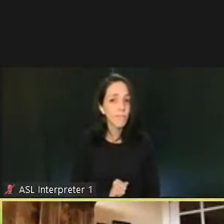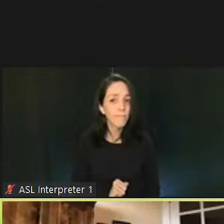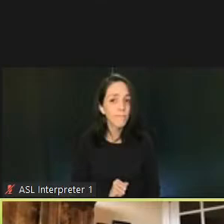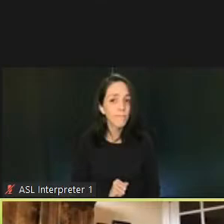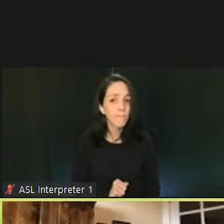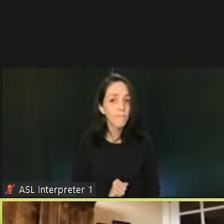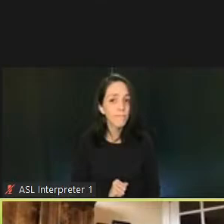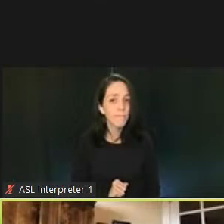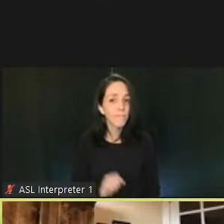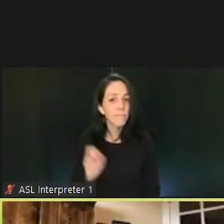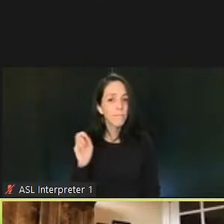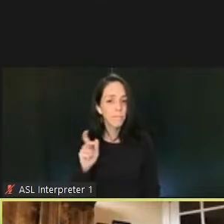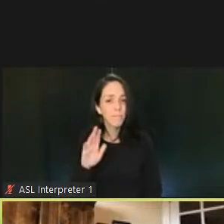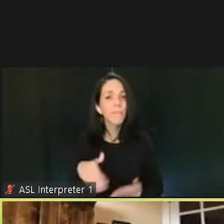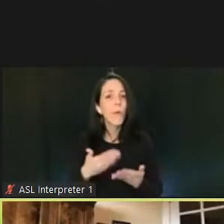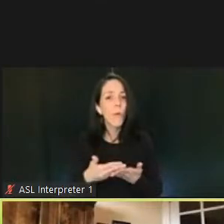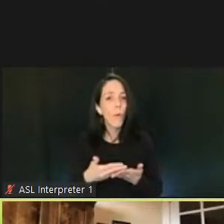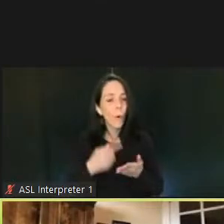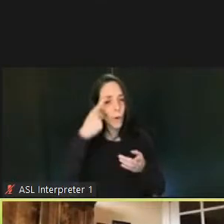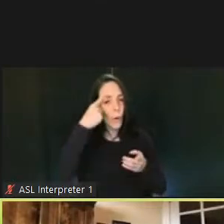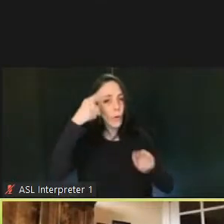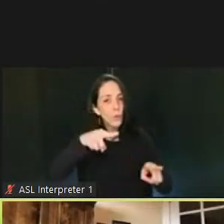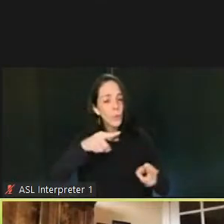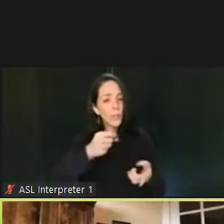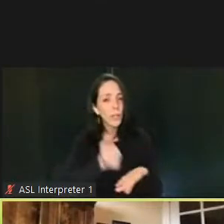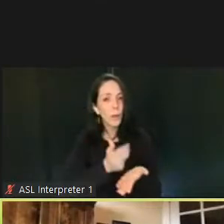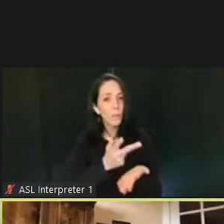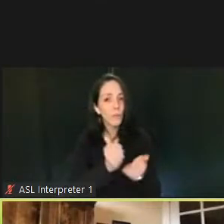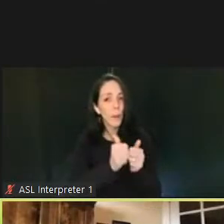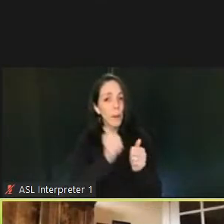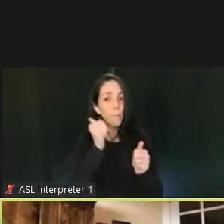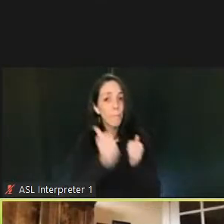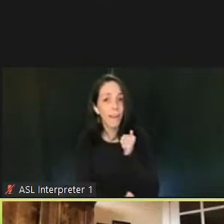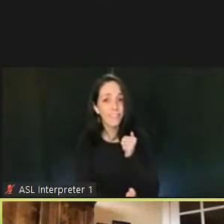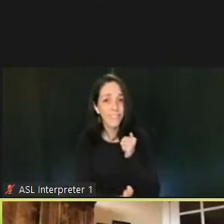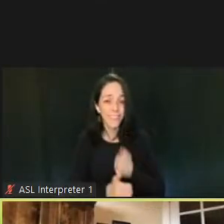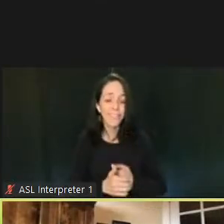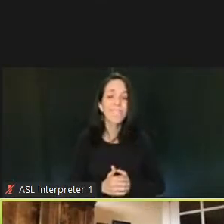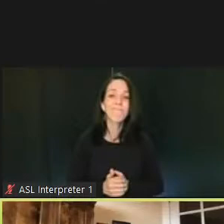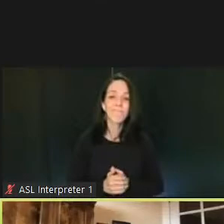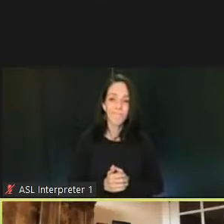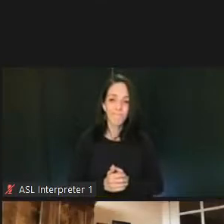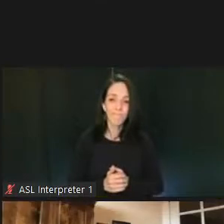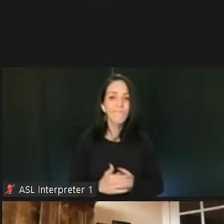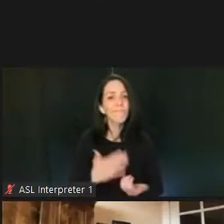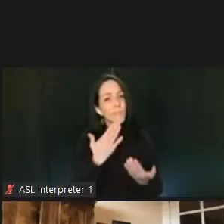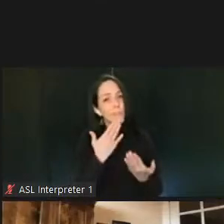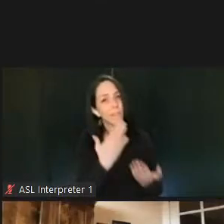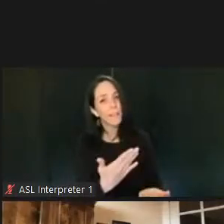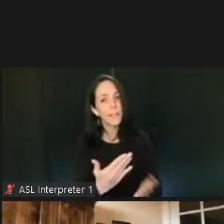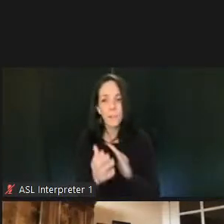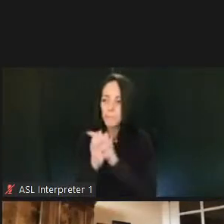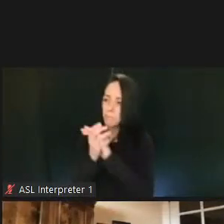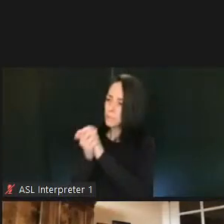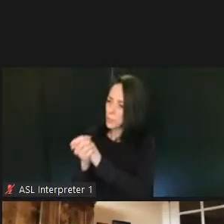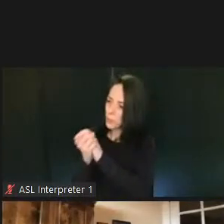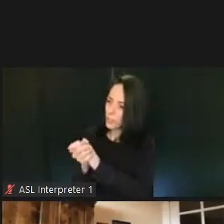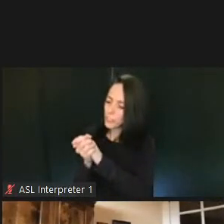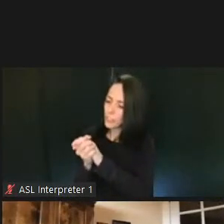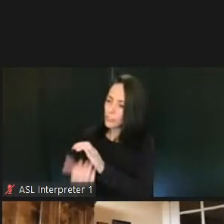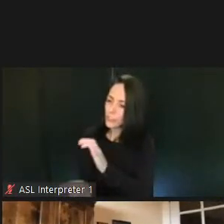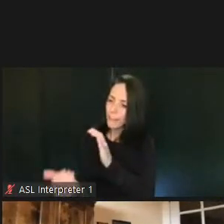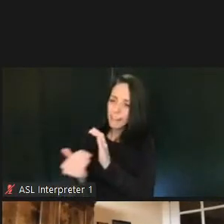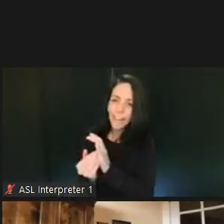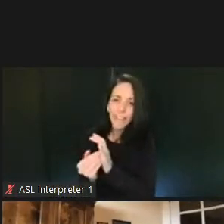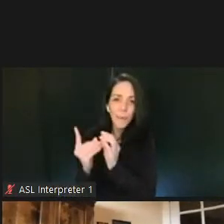Okay, seeing all in favor, 8-0, the motion passes. Thank you. Congratulations on another year.